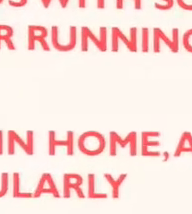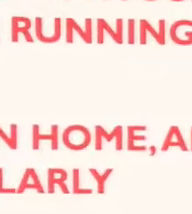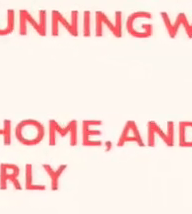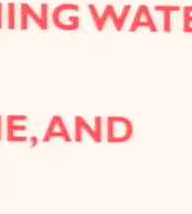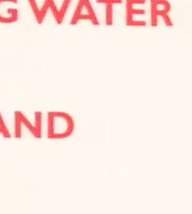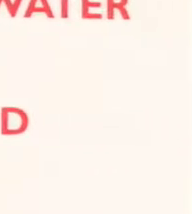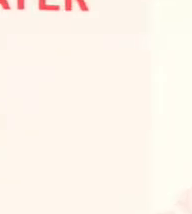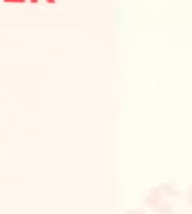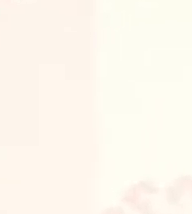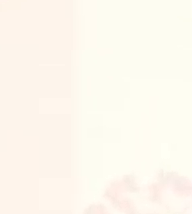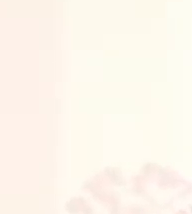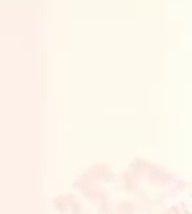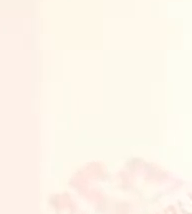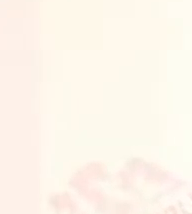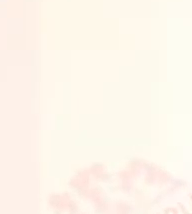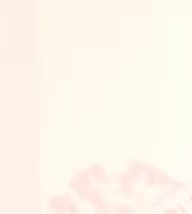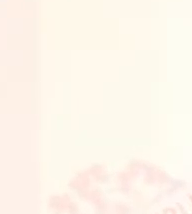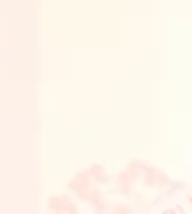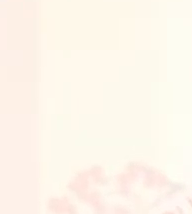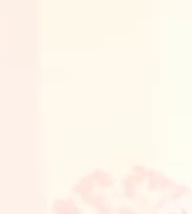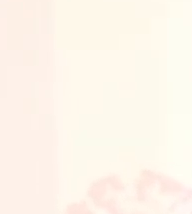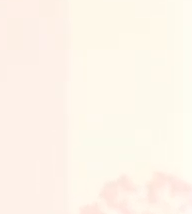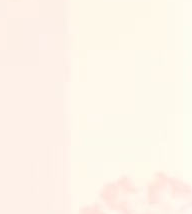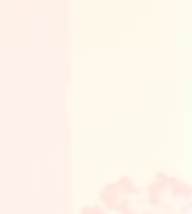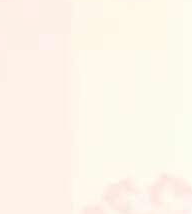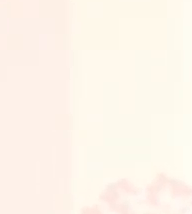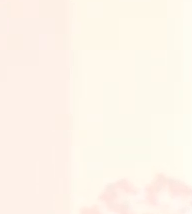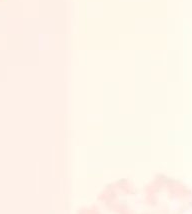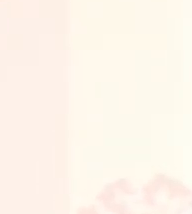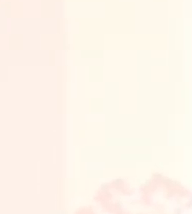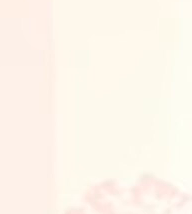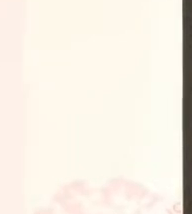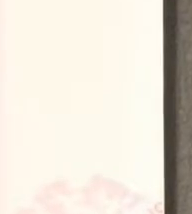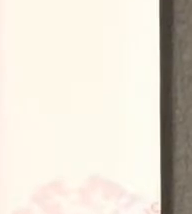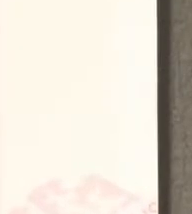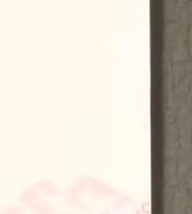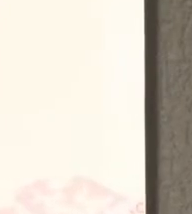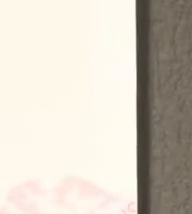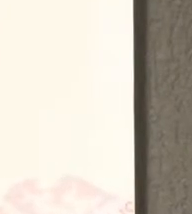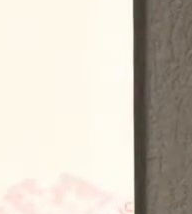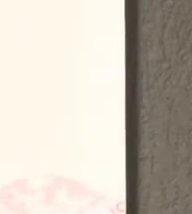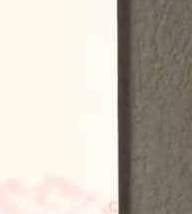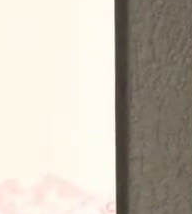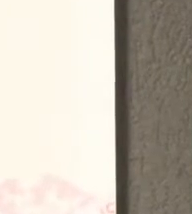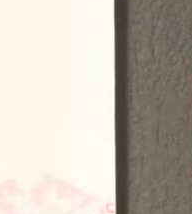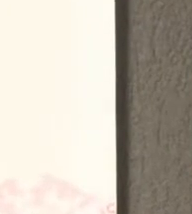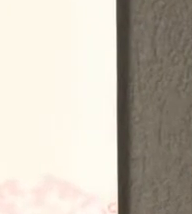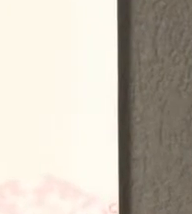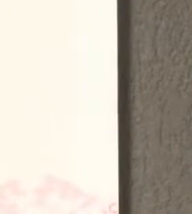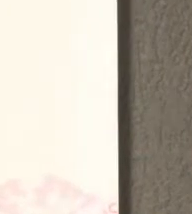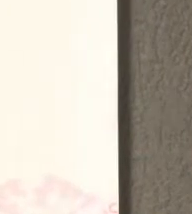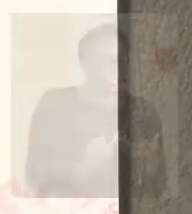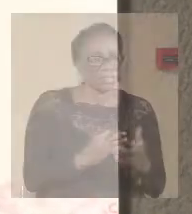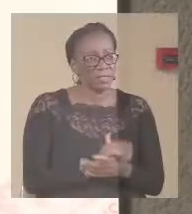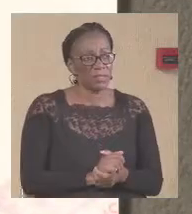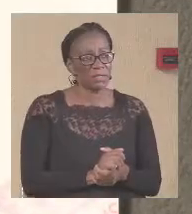development, on how prepared are they and how the Ministry of Health and Social Services is ready and prepared in terms of infrastructure to actually tackle